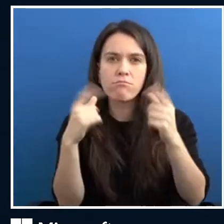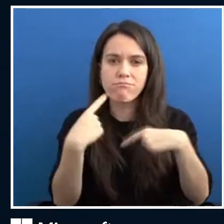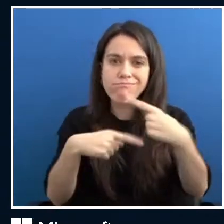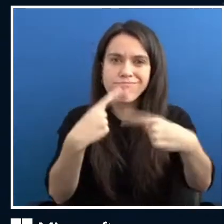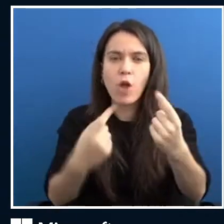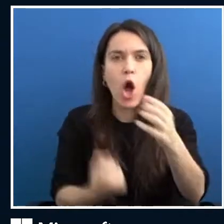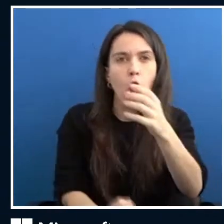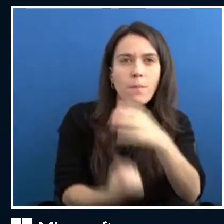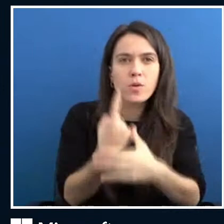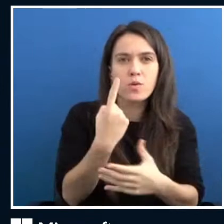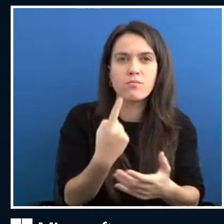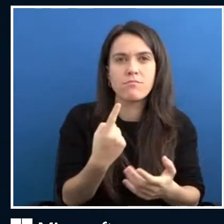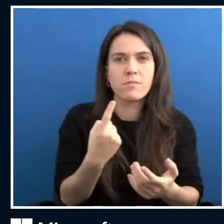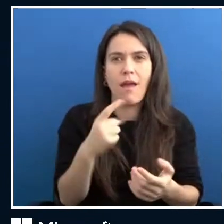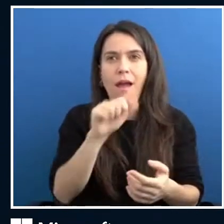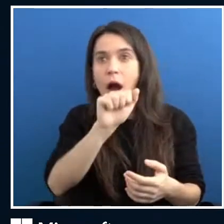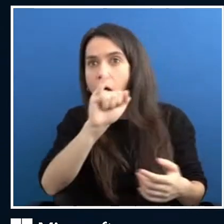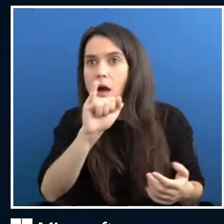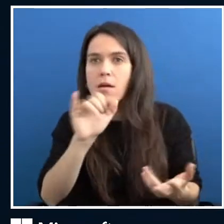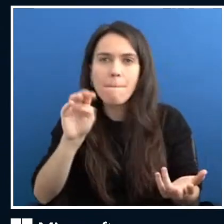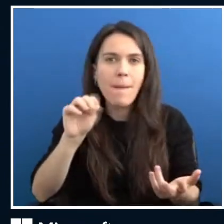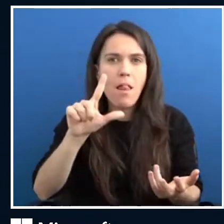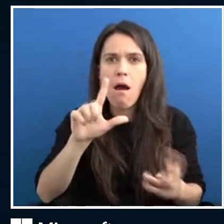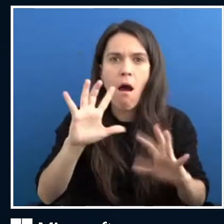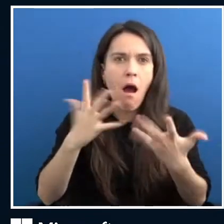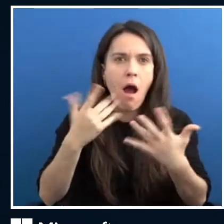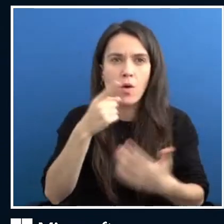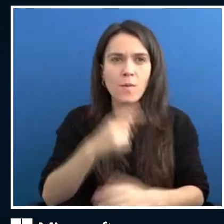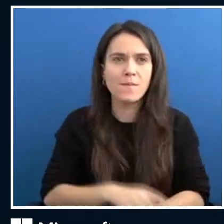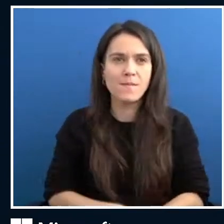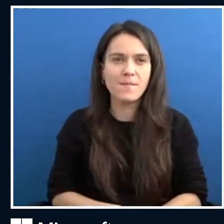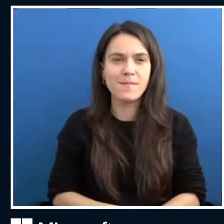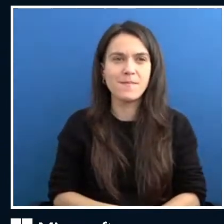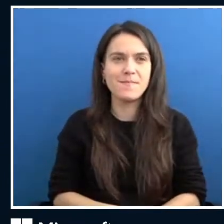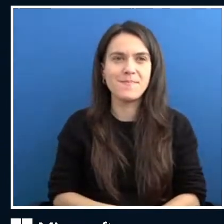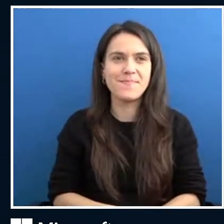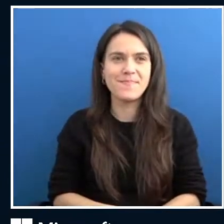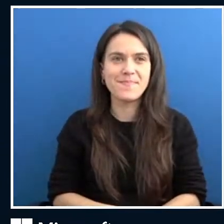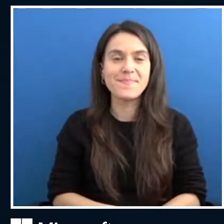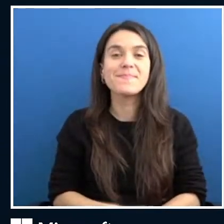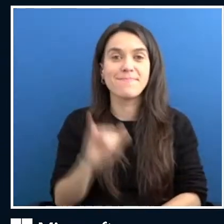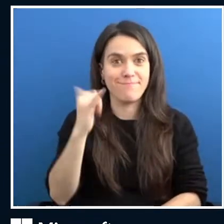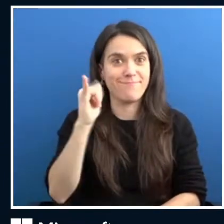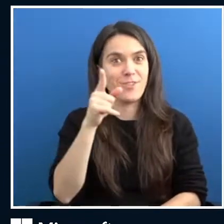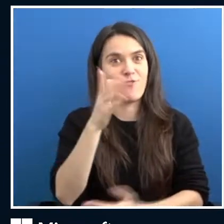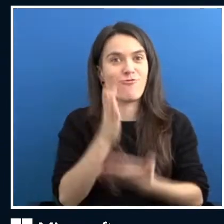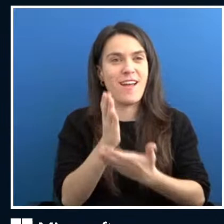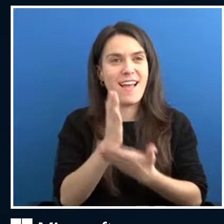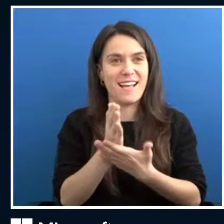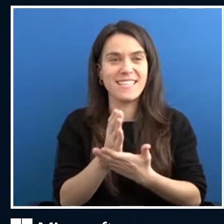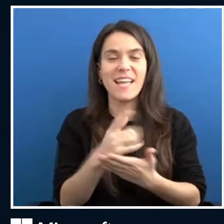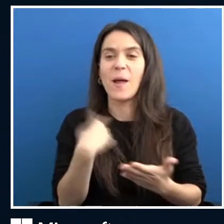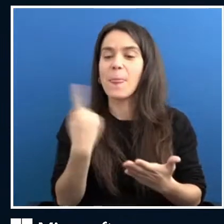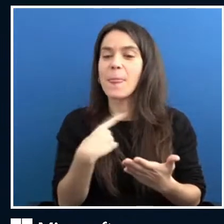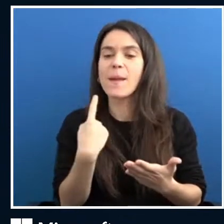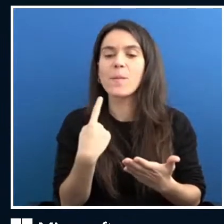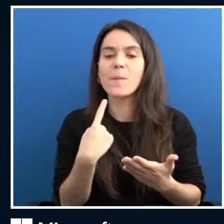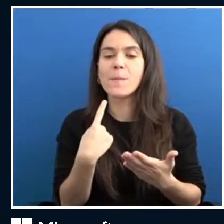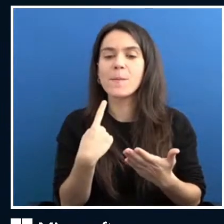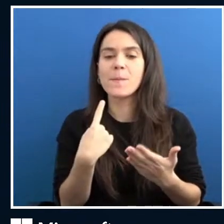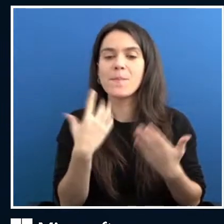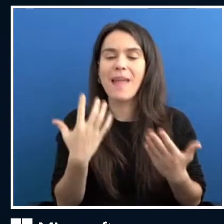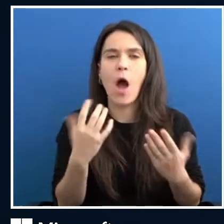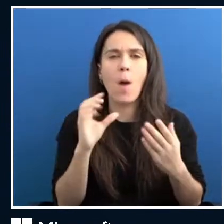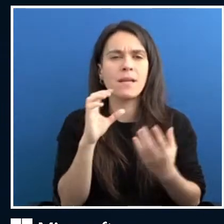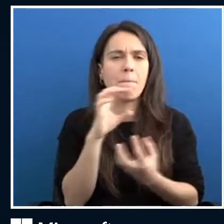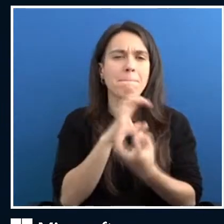it? Yes, that is exactly right. And I think that we are in a way we are kind of a mixture, in the sense